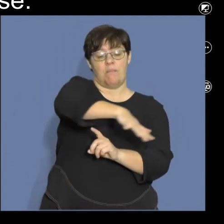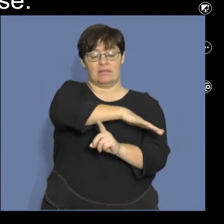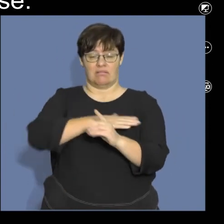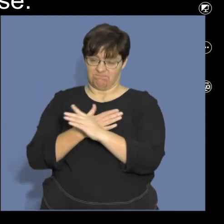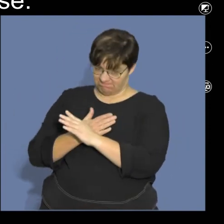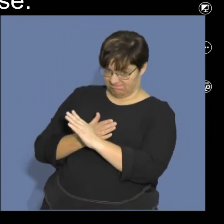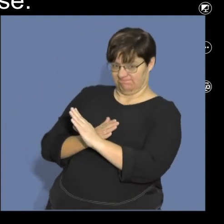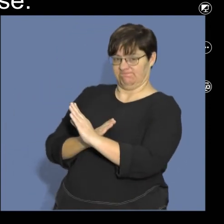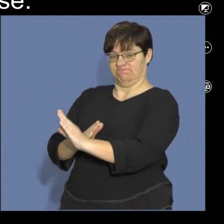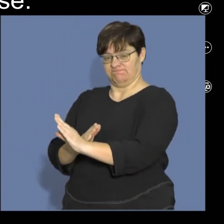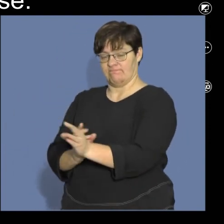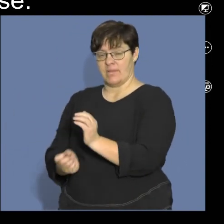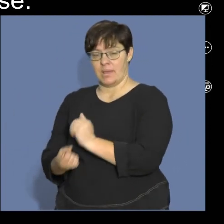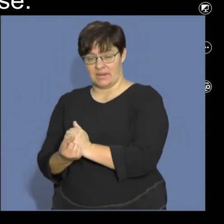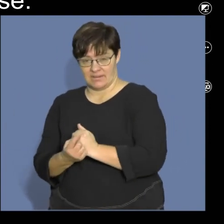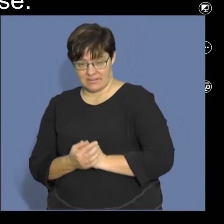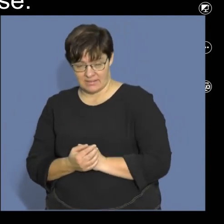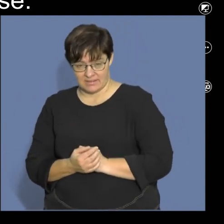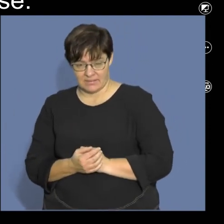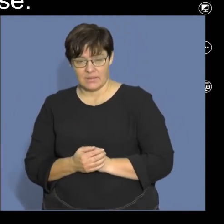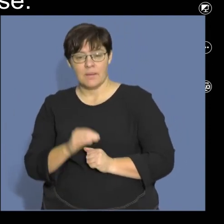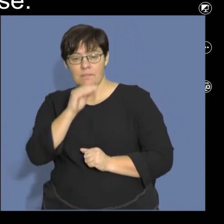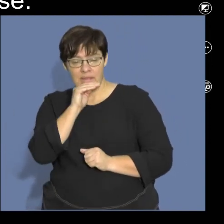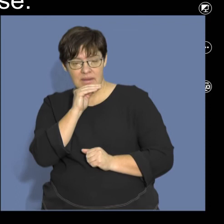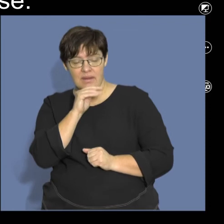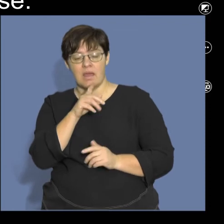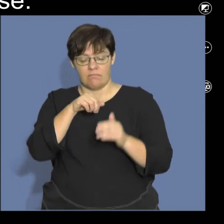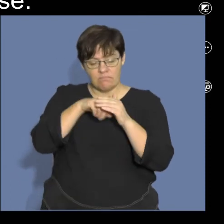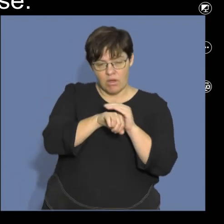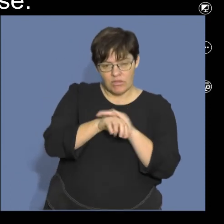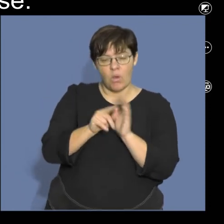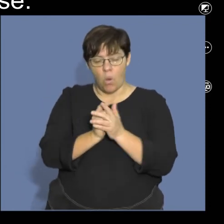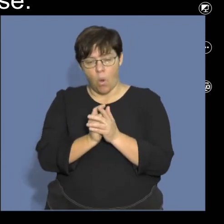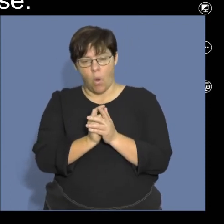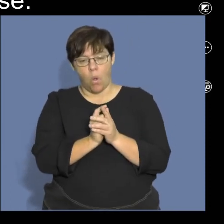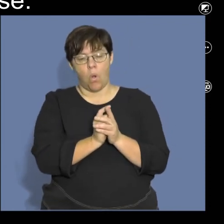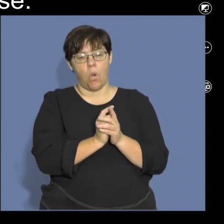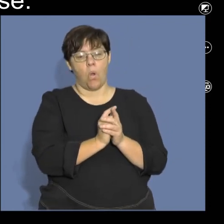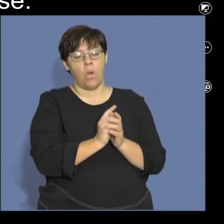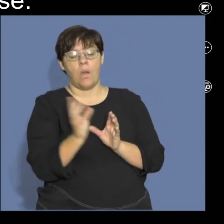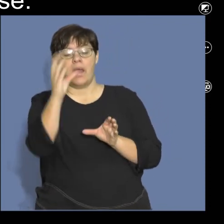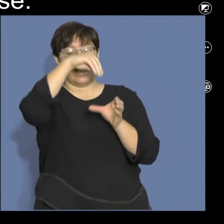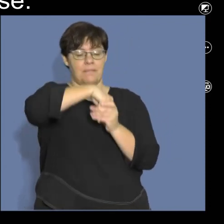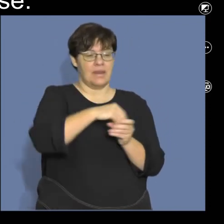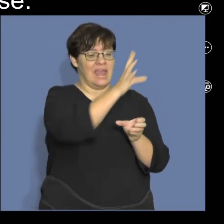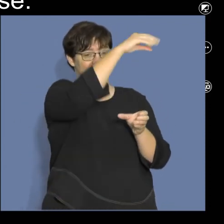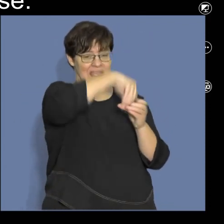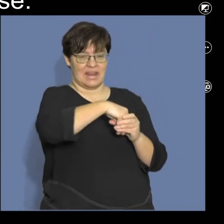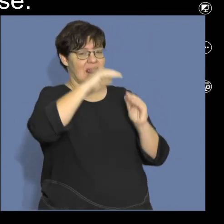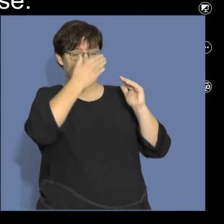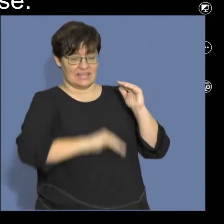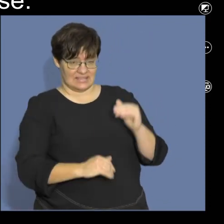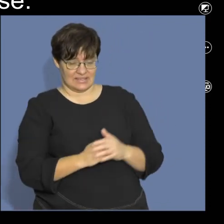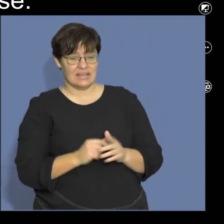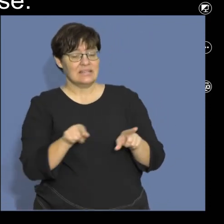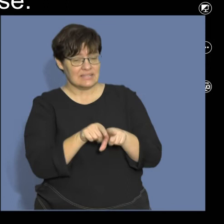environmental resistance coming into the picture, which causes the birth rate or the immigration rate to